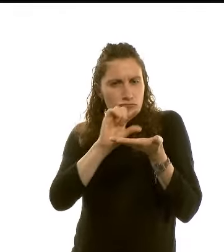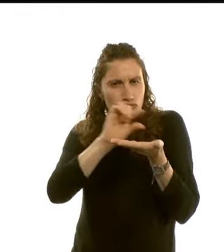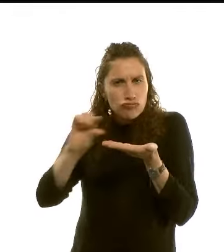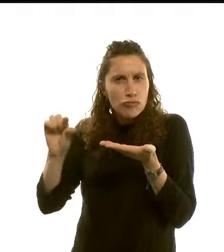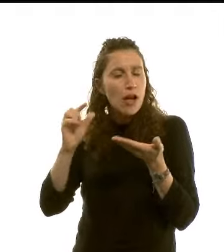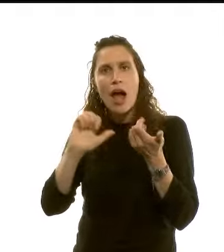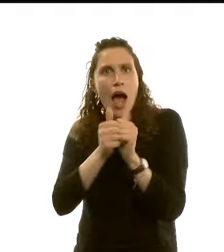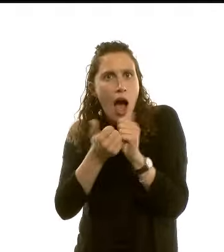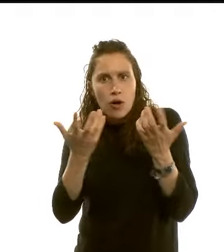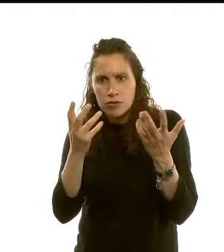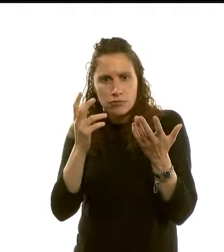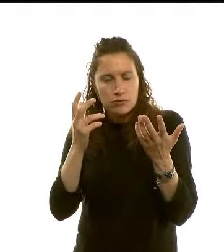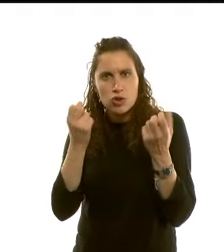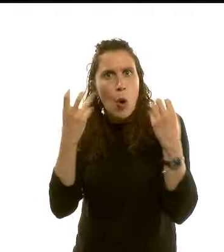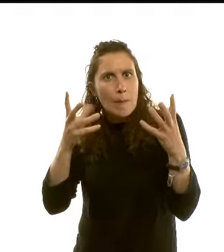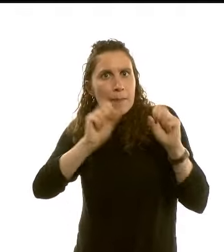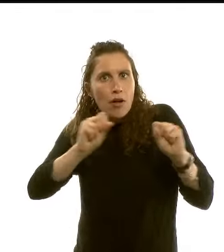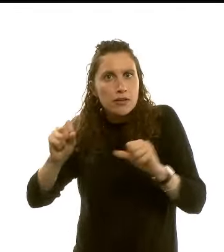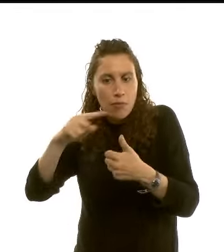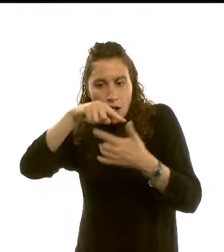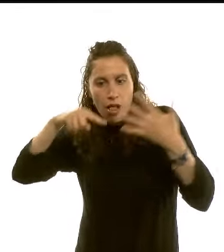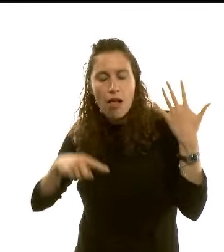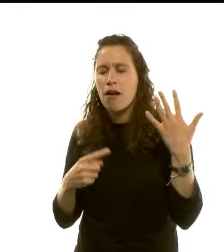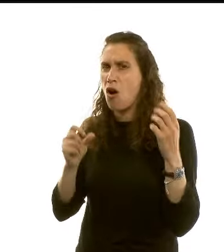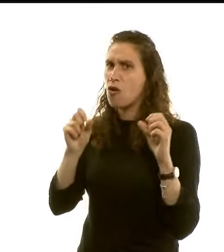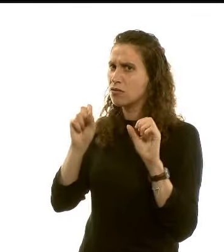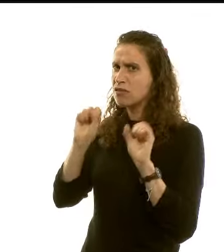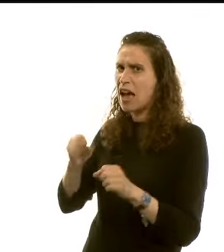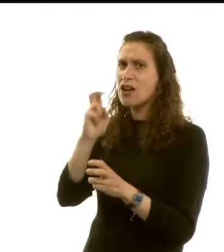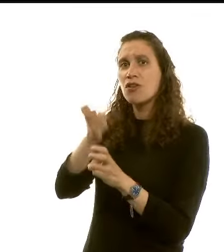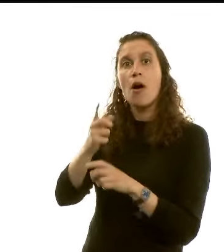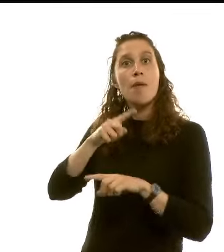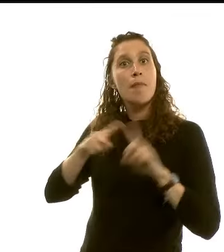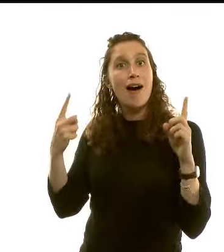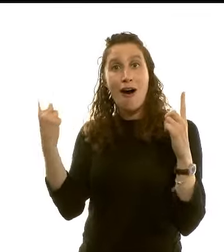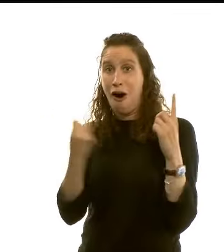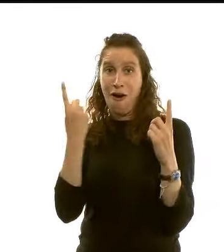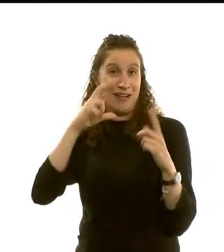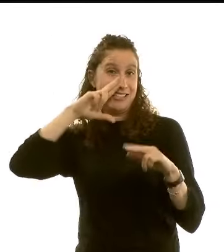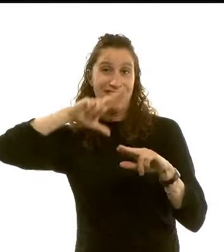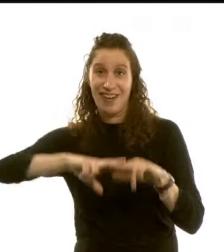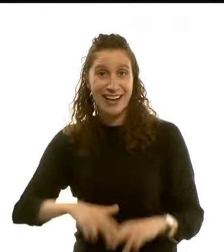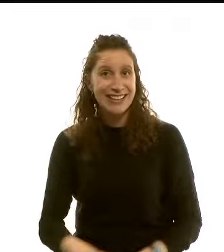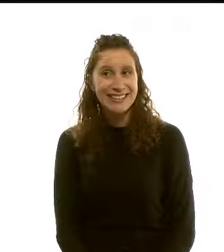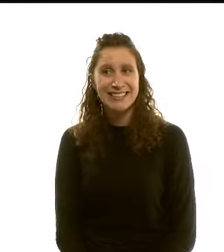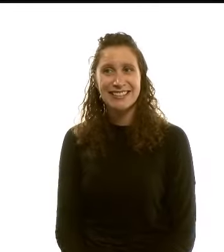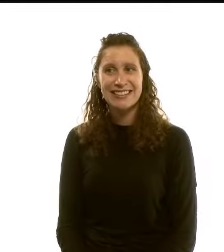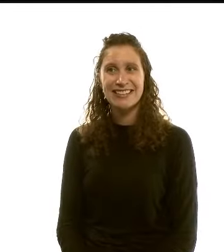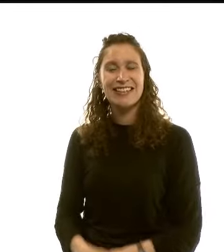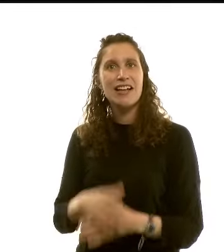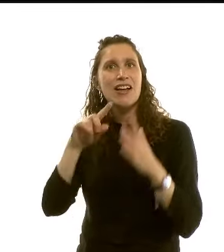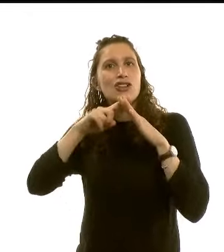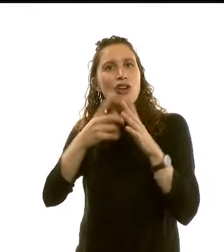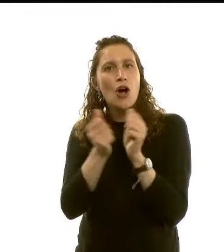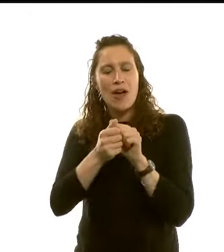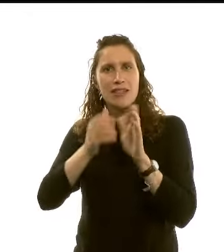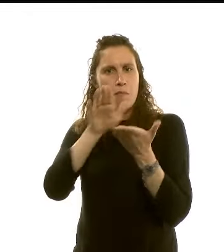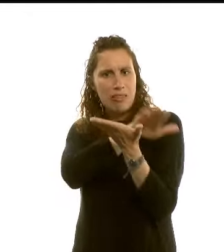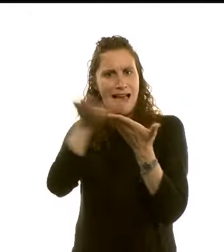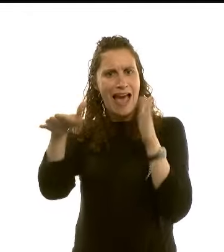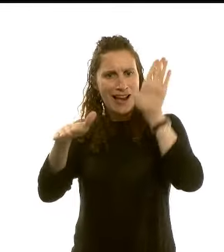many possibilities. Well, I mean, it can be tricky, but it's always super fun. Like, we start with a blank minifigure